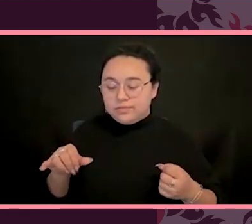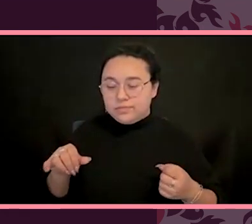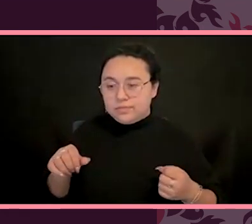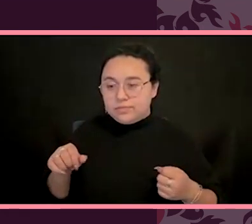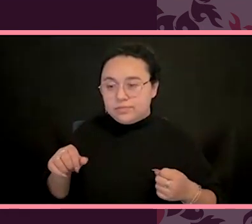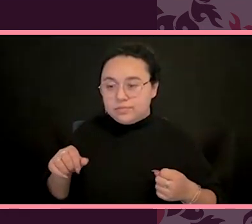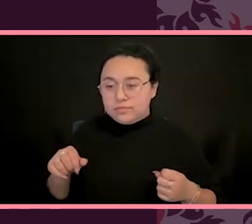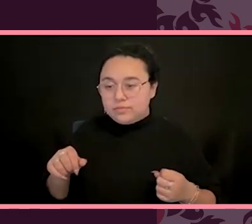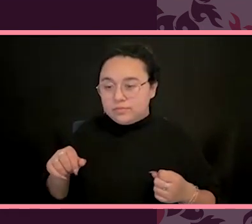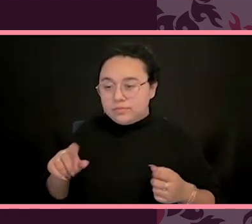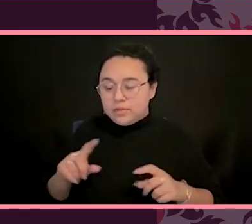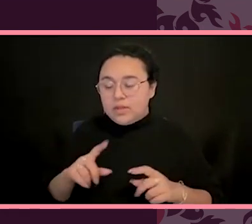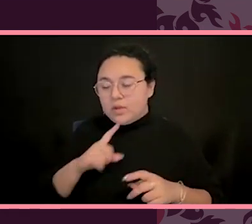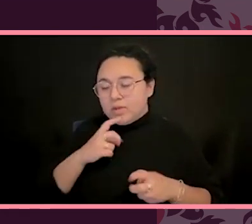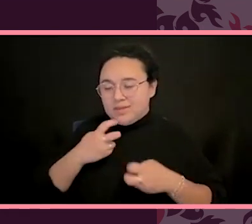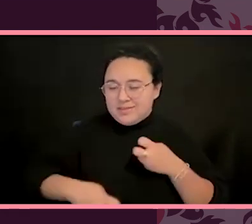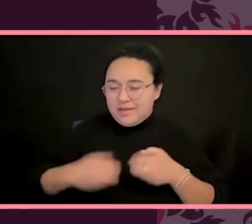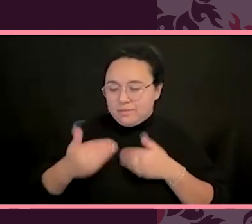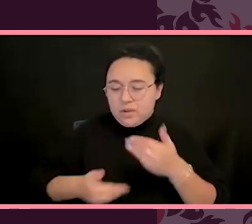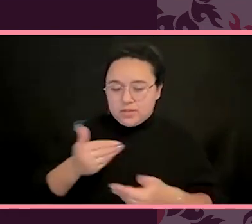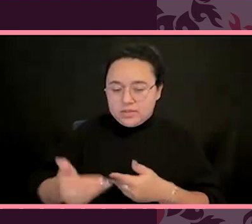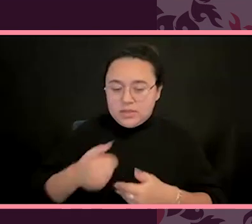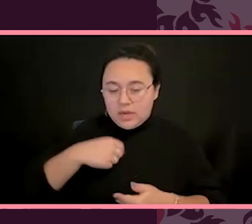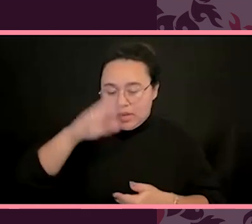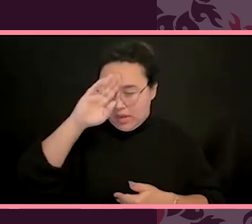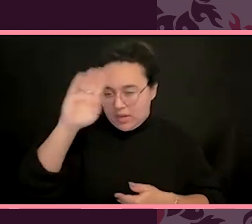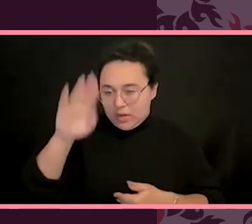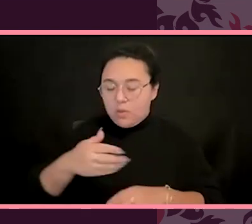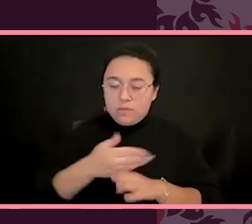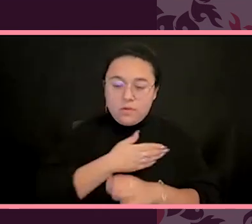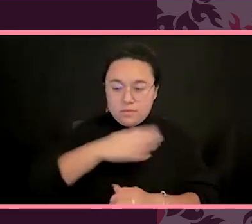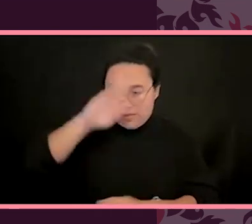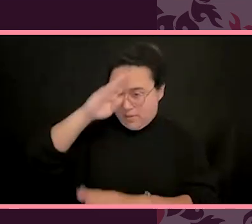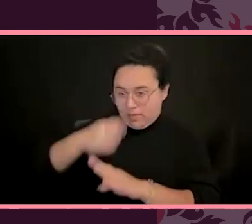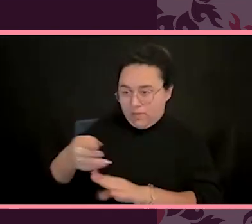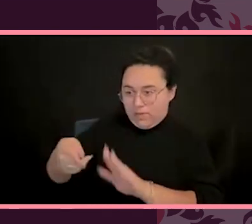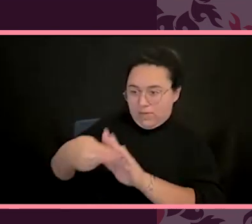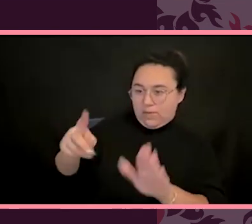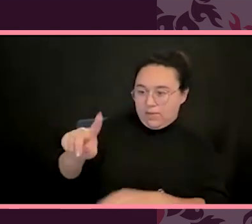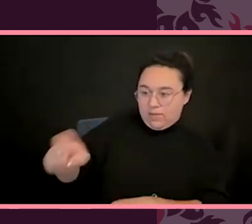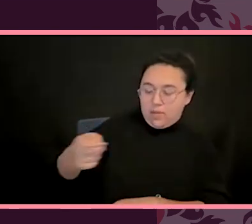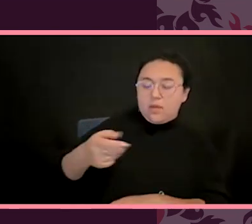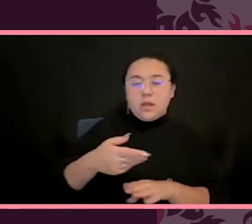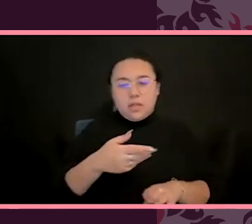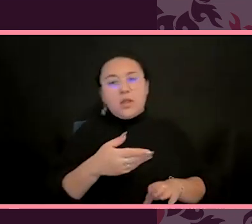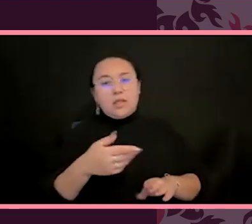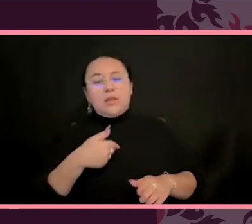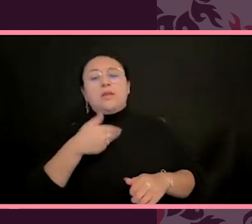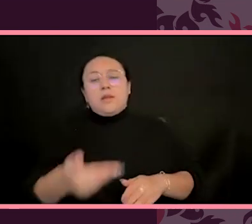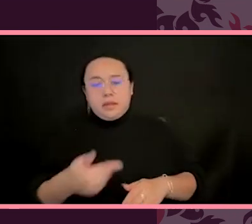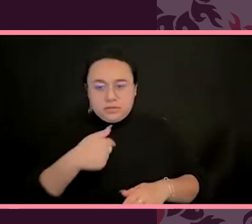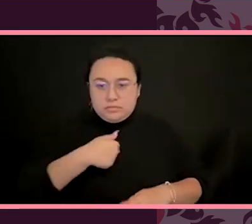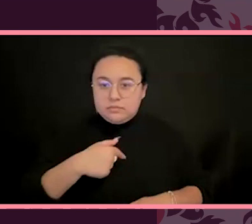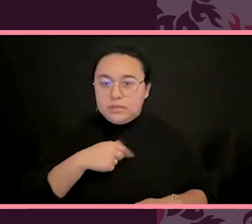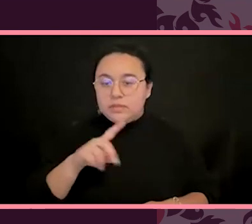it's a difficult process, right? I know before my son was diagnosed and then before I was diagnosed, we were really